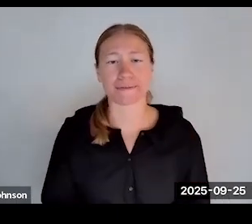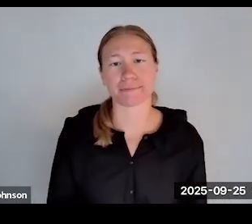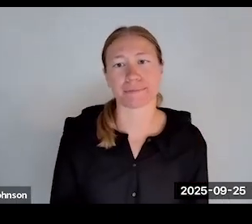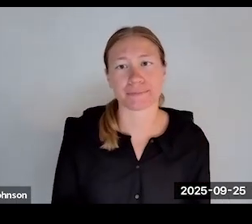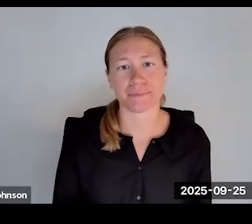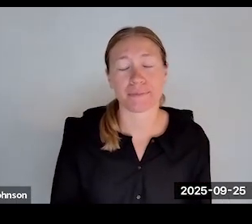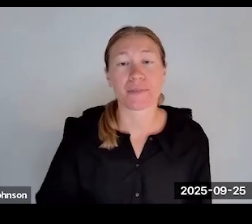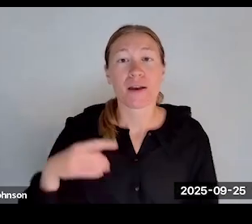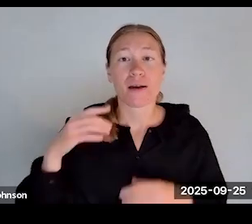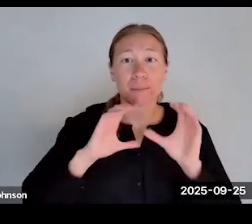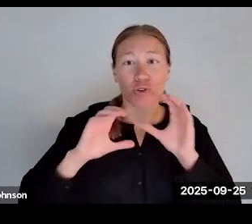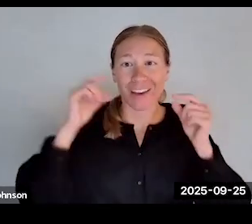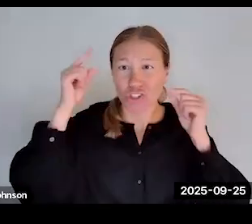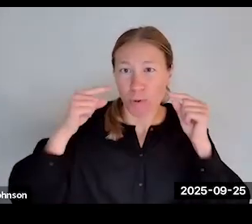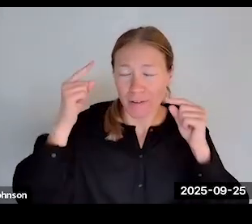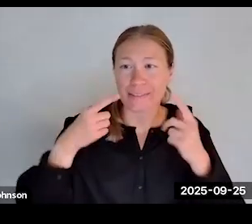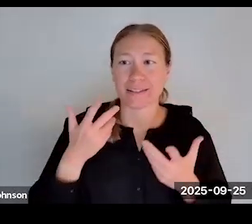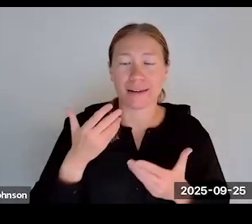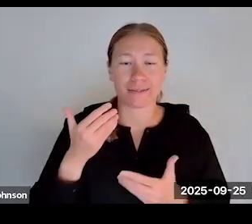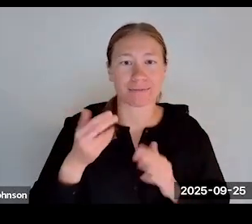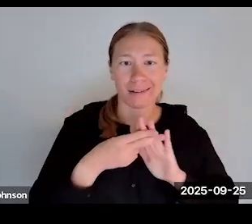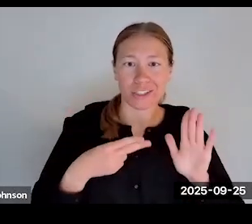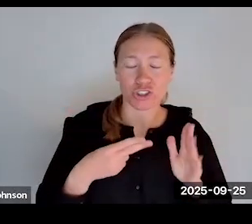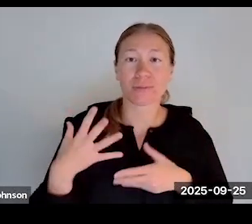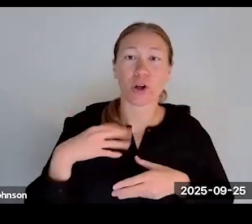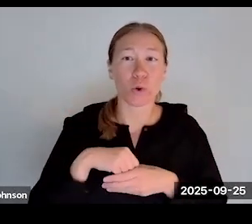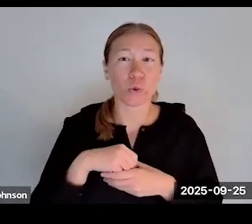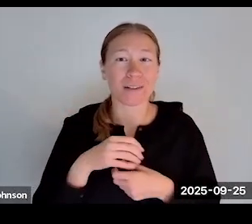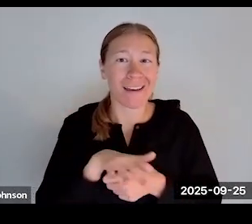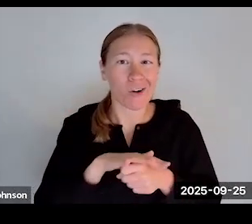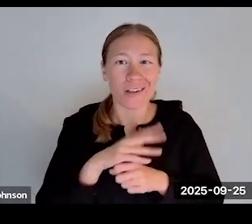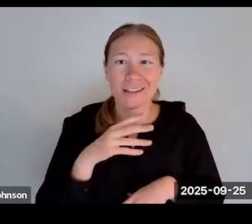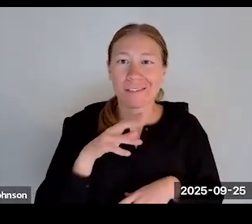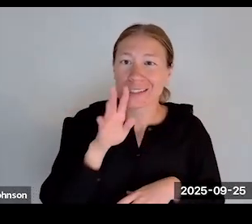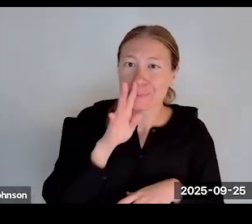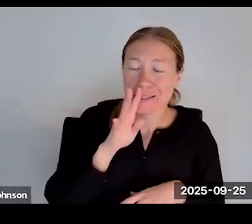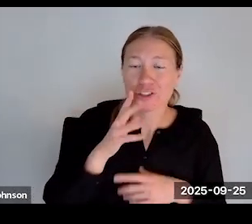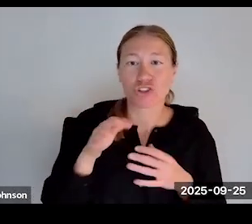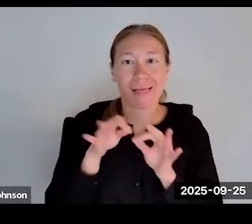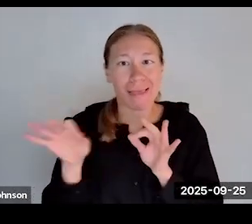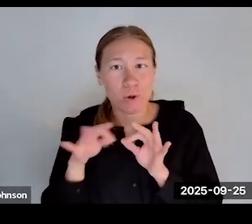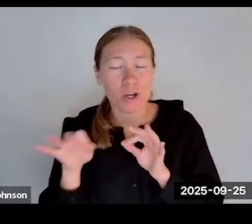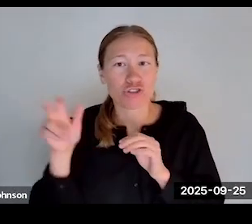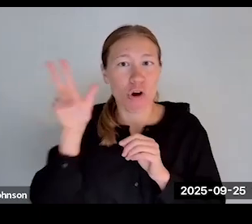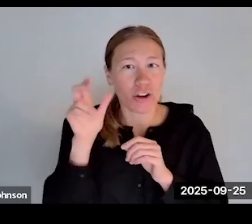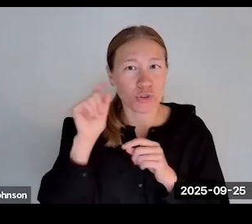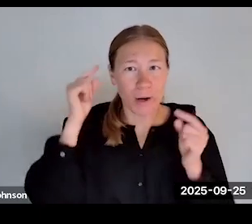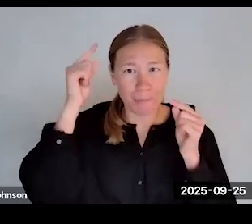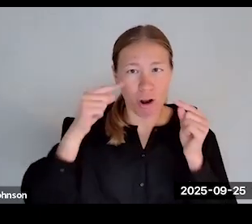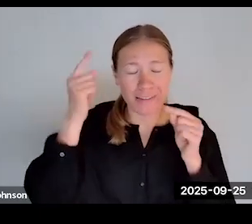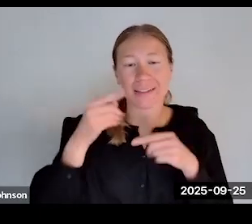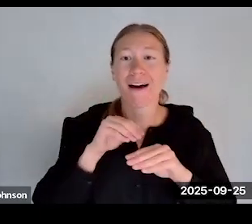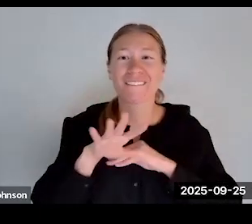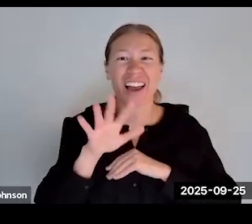Communication processing conditions that includes areas of speech, language, and auditory processing affect